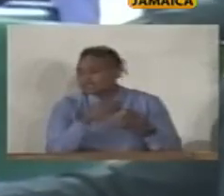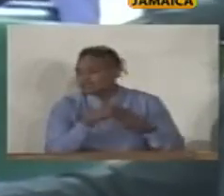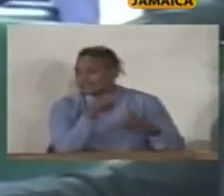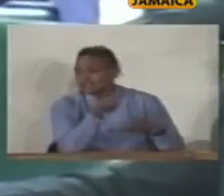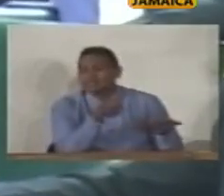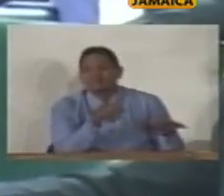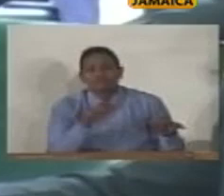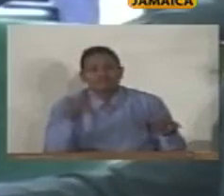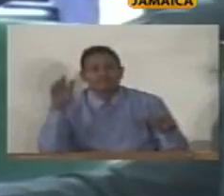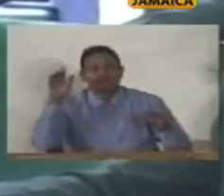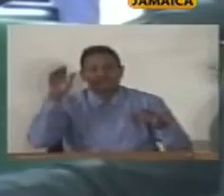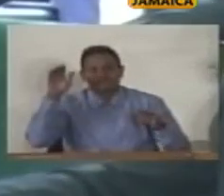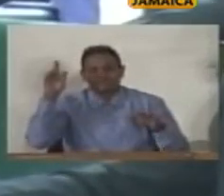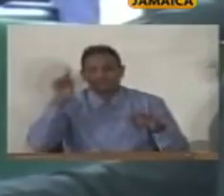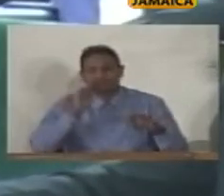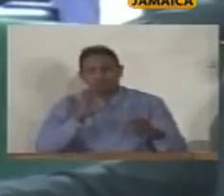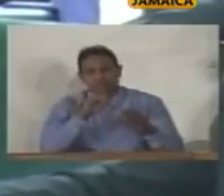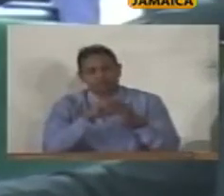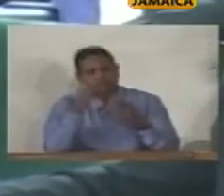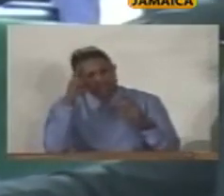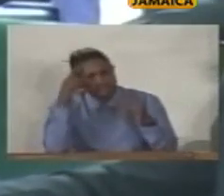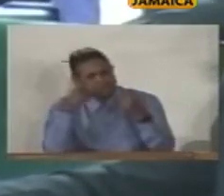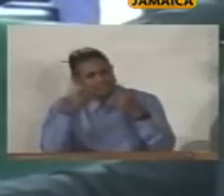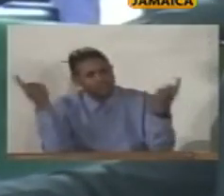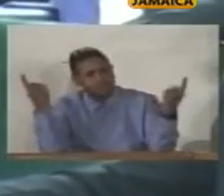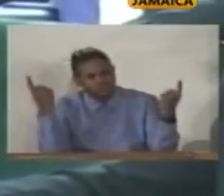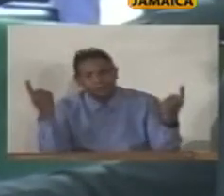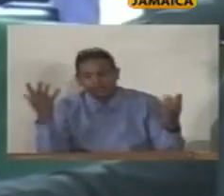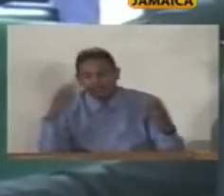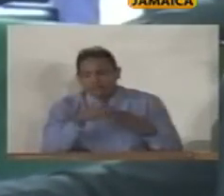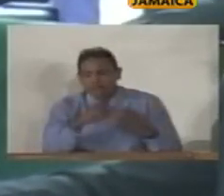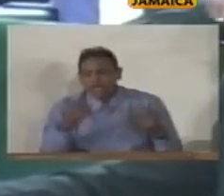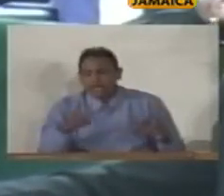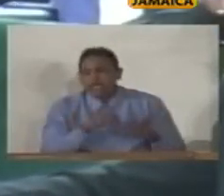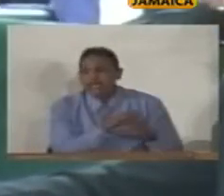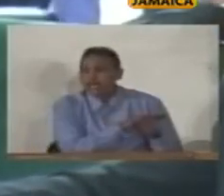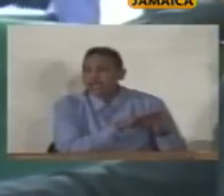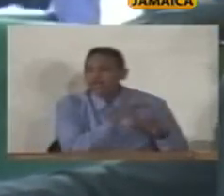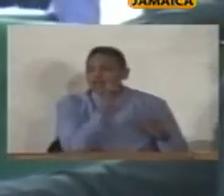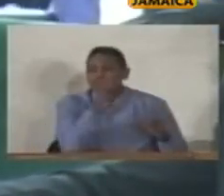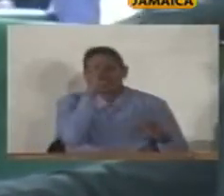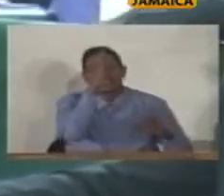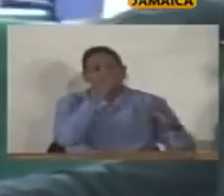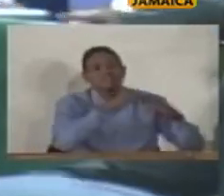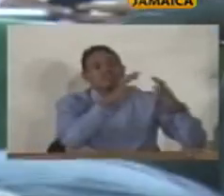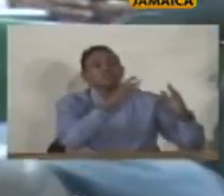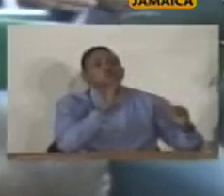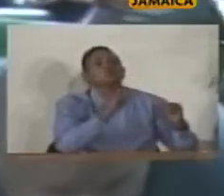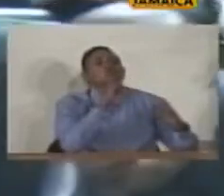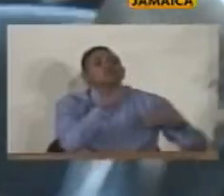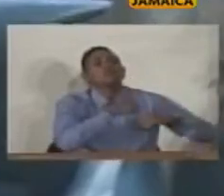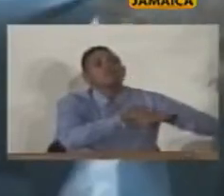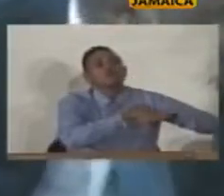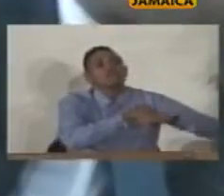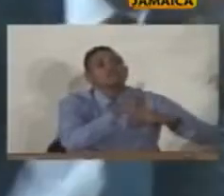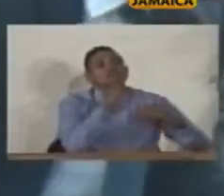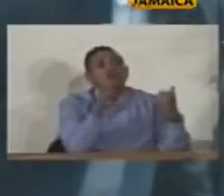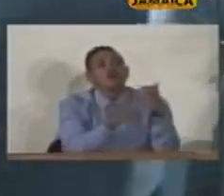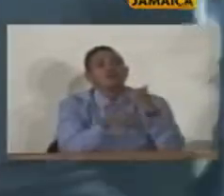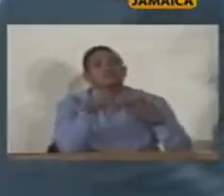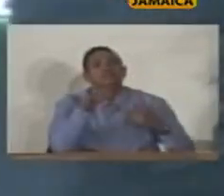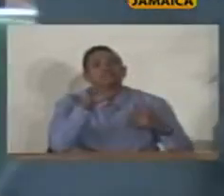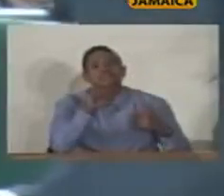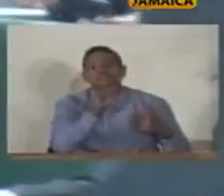that are party to this agreement. In the area of inventions, which would be protected under the